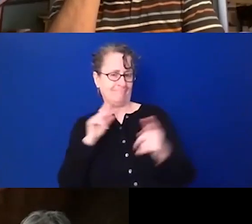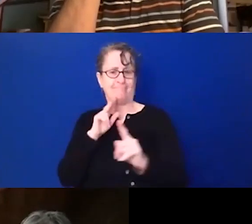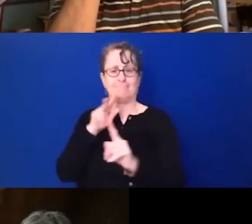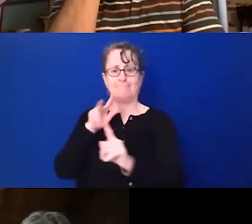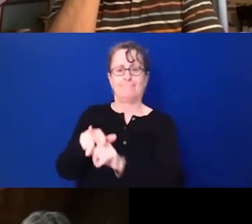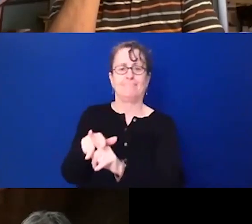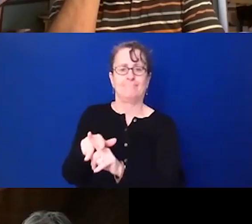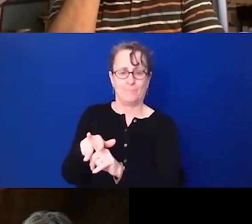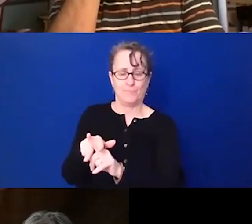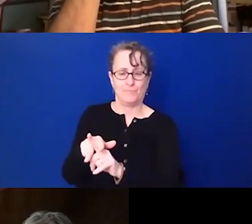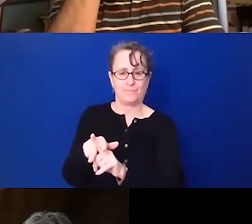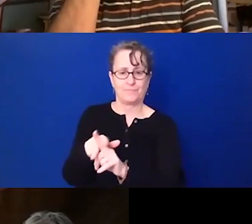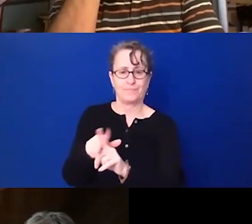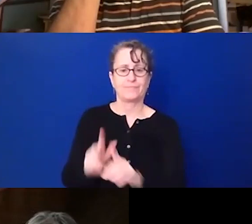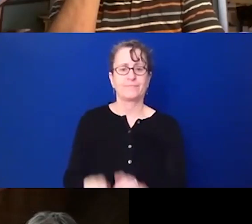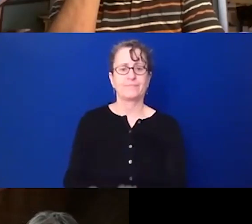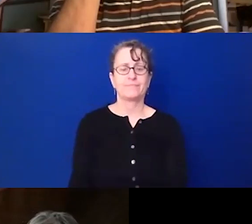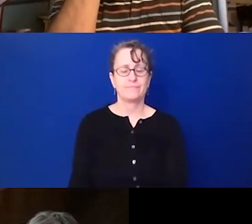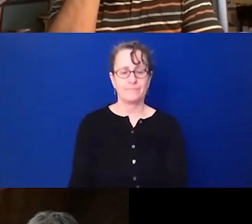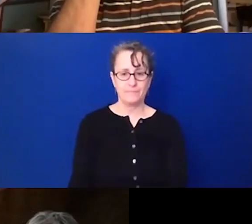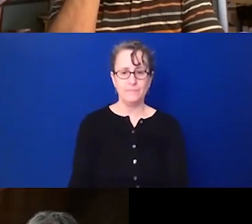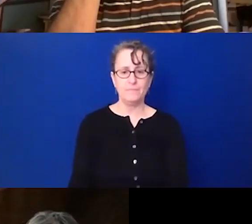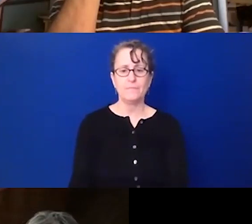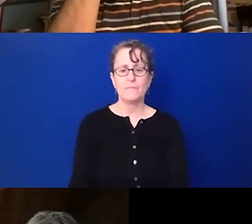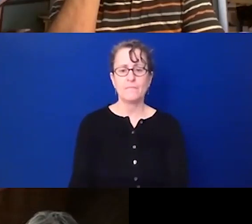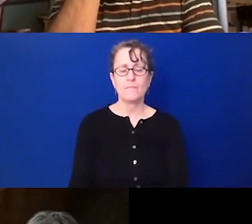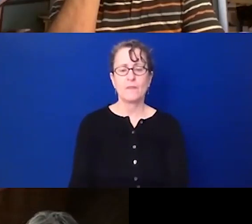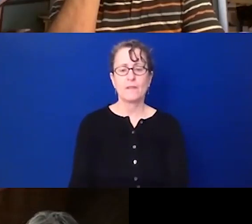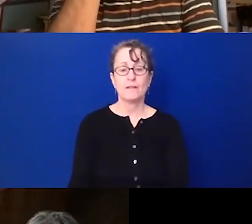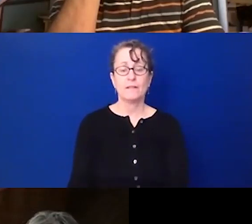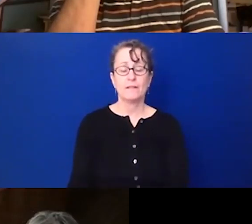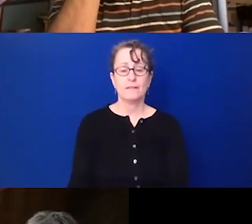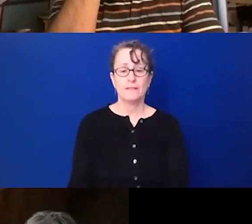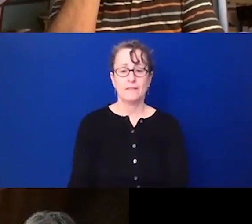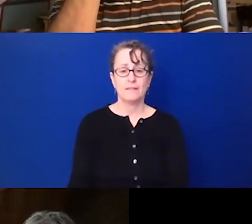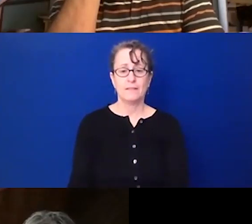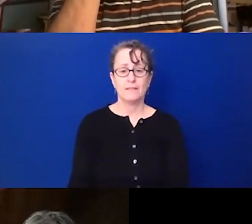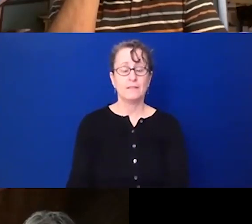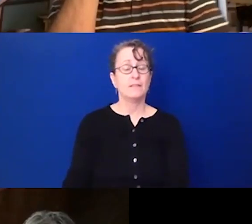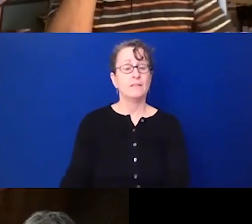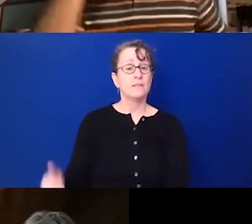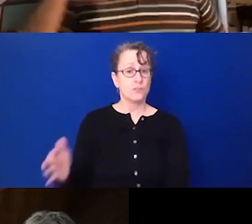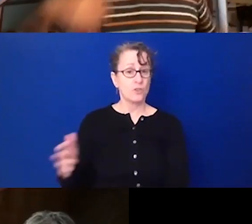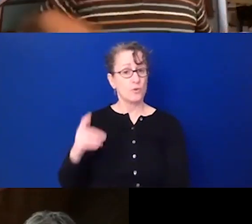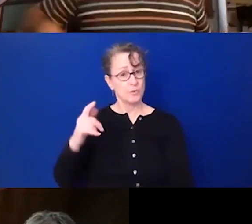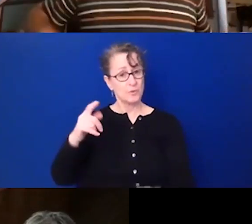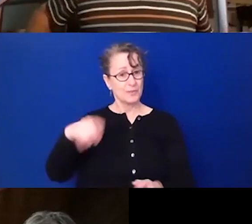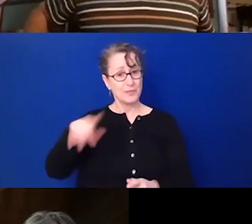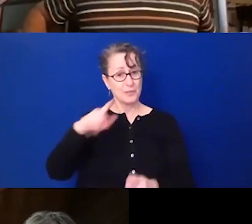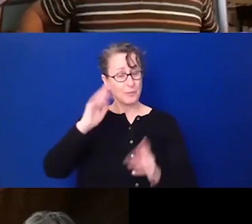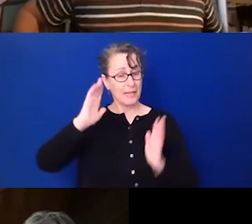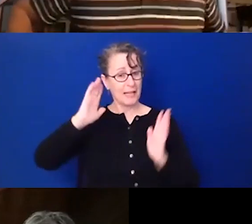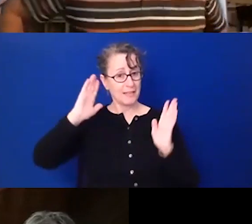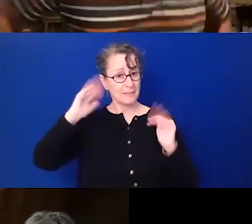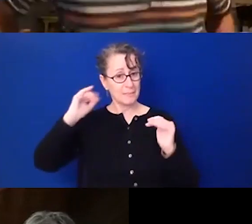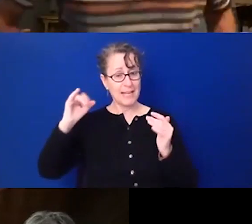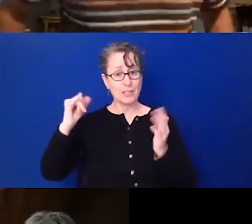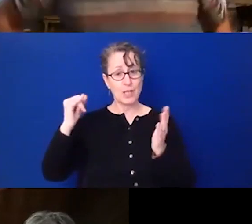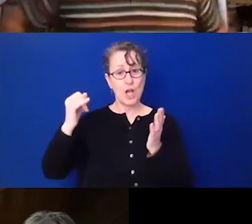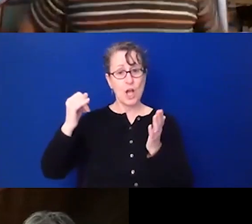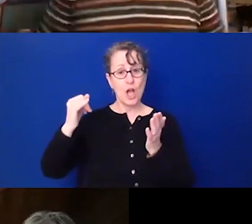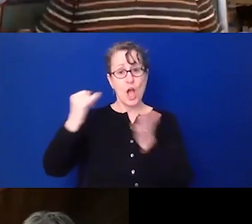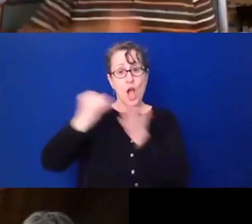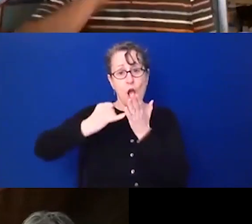the artistry that you would normally expect if it were to be a sculpture sitting on Main Street is